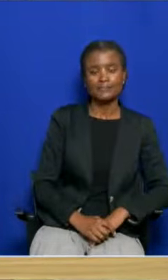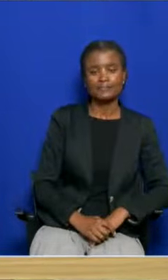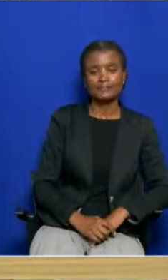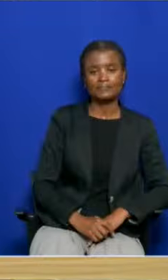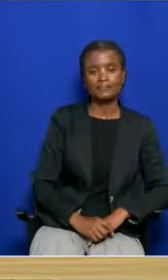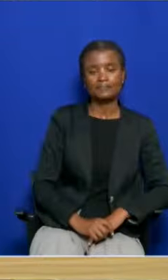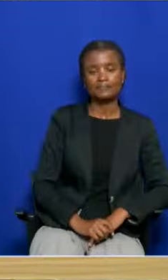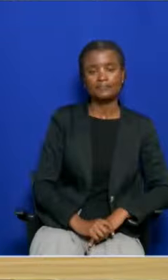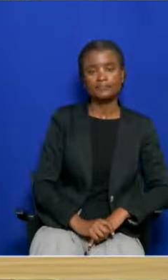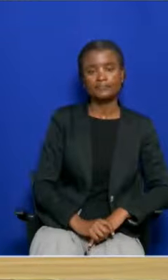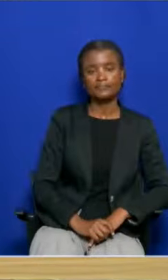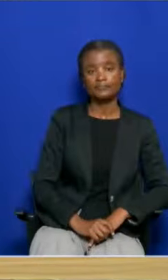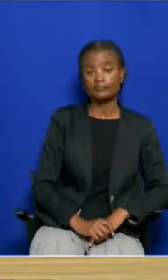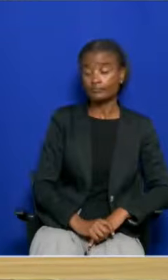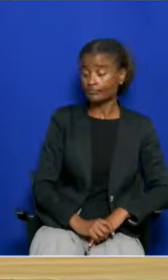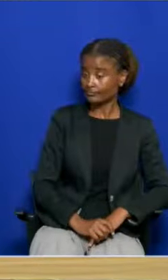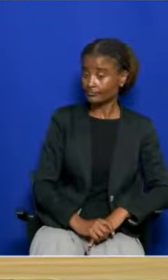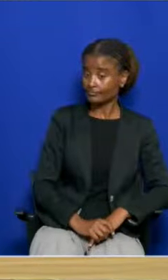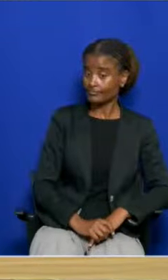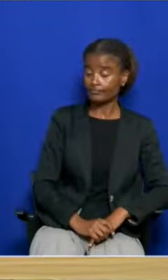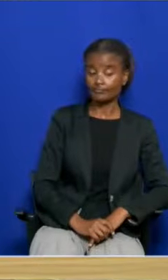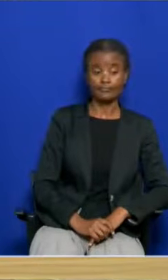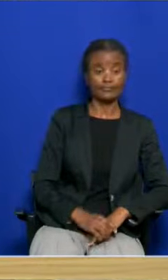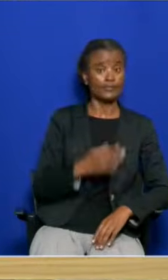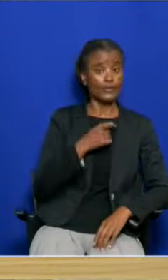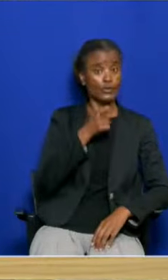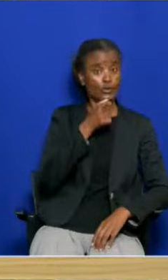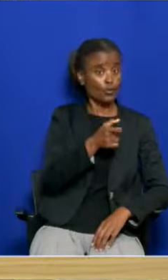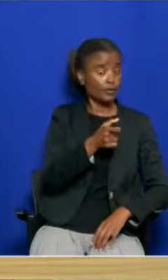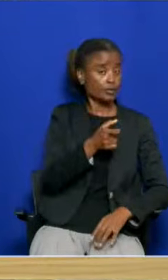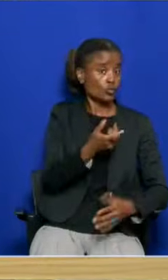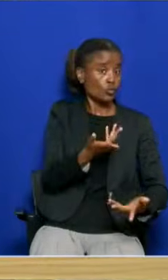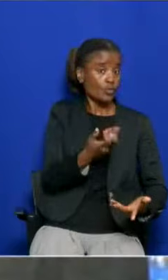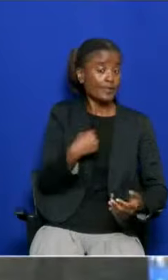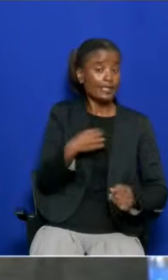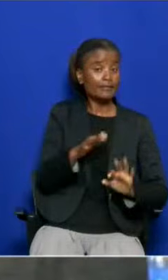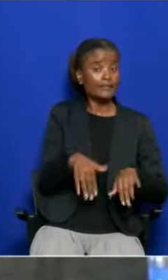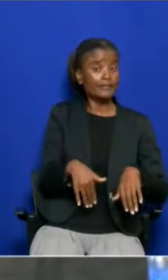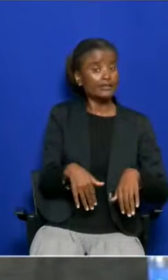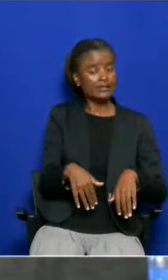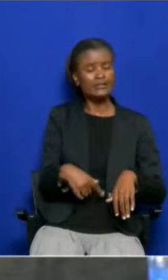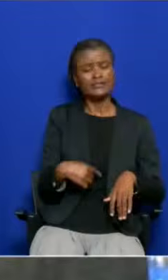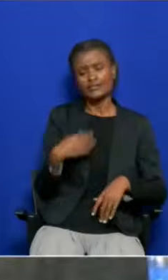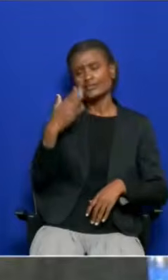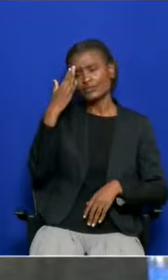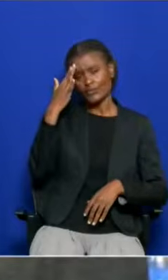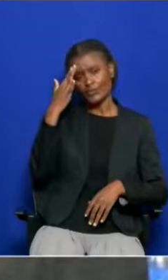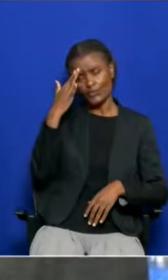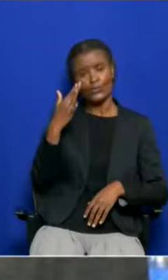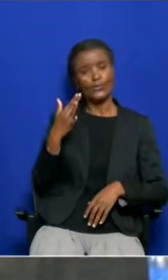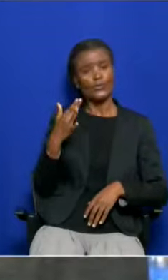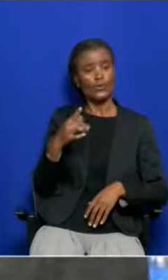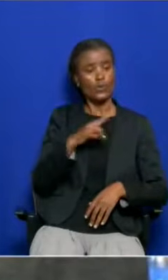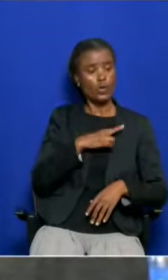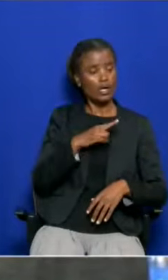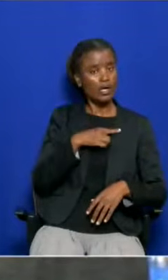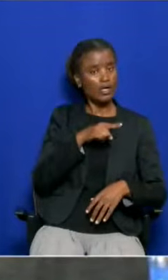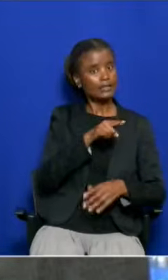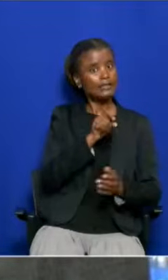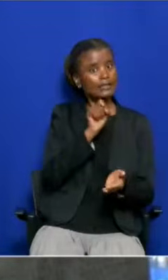Do you want to comment? Otherwise, I leave it there. You know my position about it is it was sent to you for a purpose, and you were told